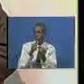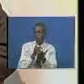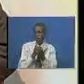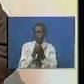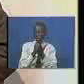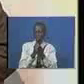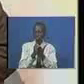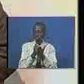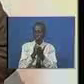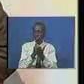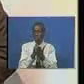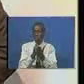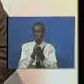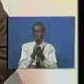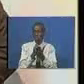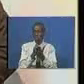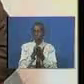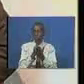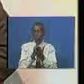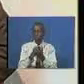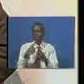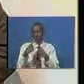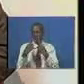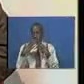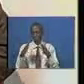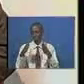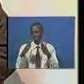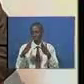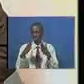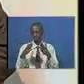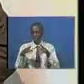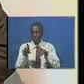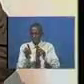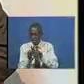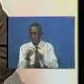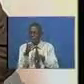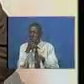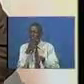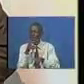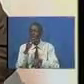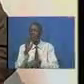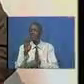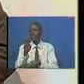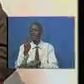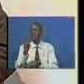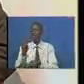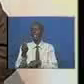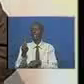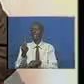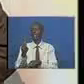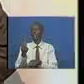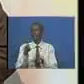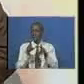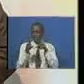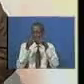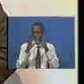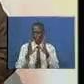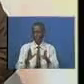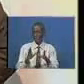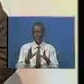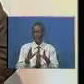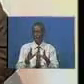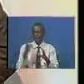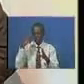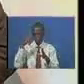never, a nice one I should mention that and Afedo Wuko who is also the executive director of the Action Network for the